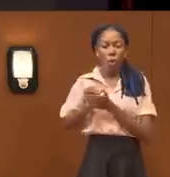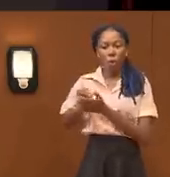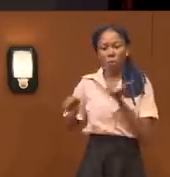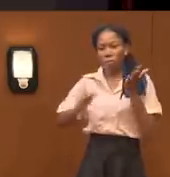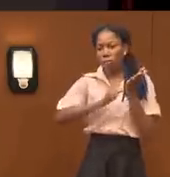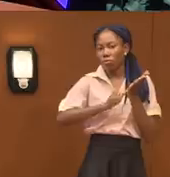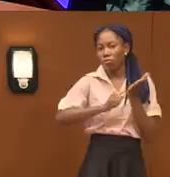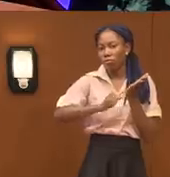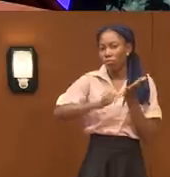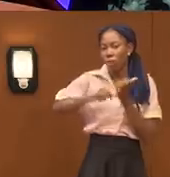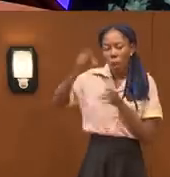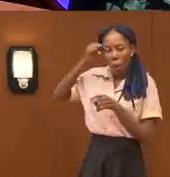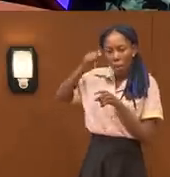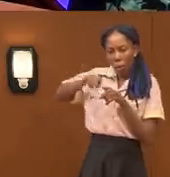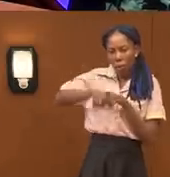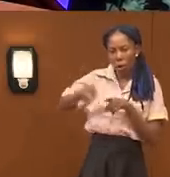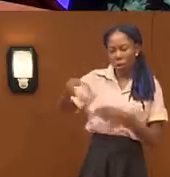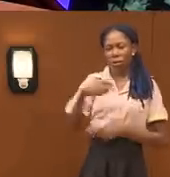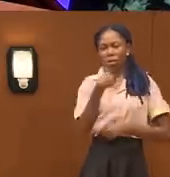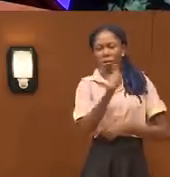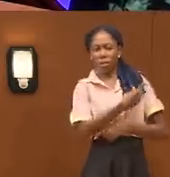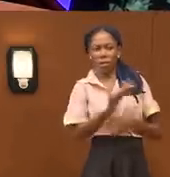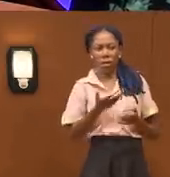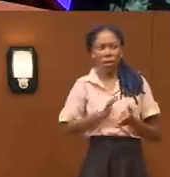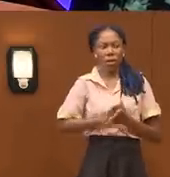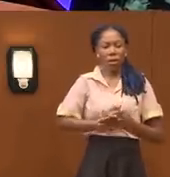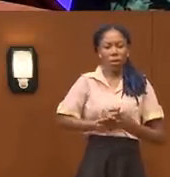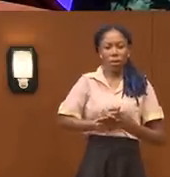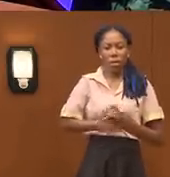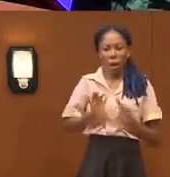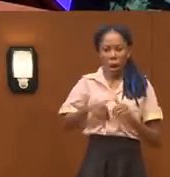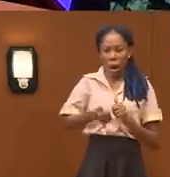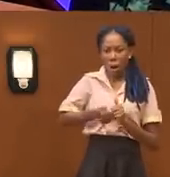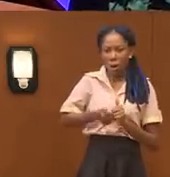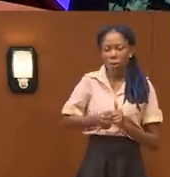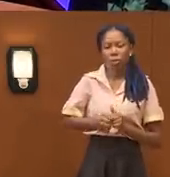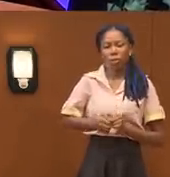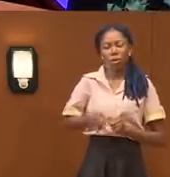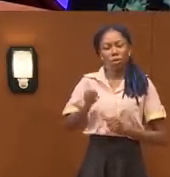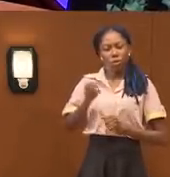one. This one, I think about July, so I have to pay him money for almost